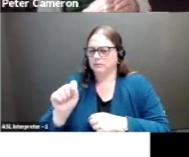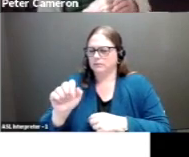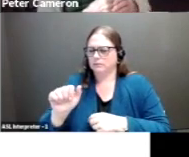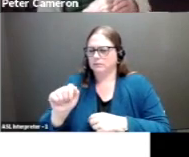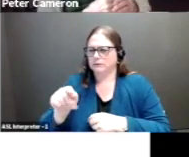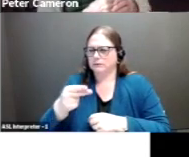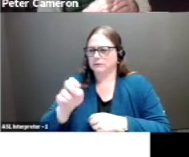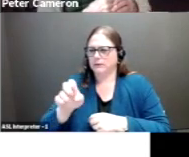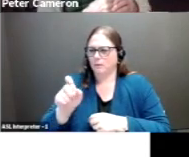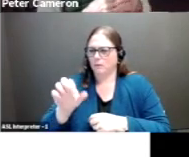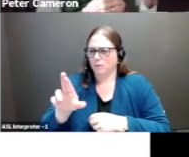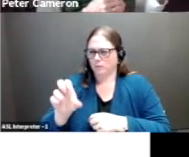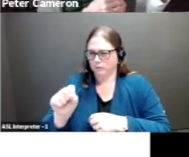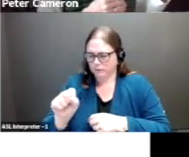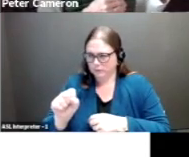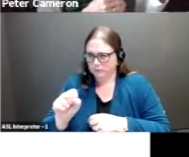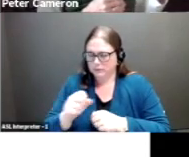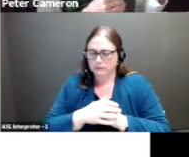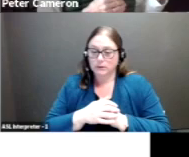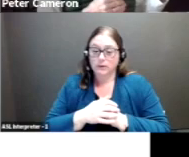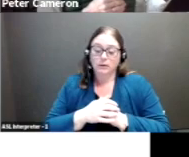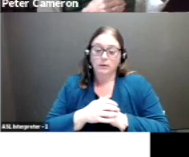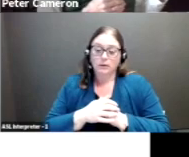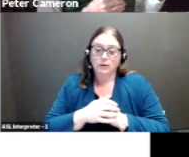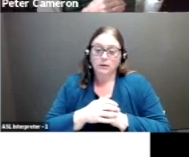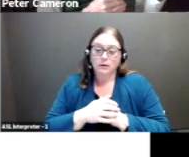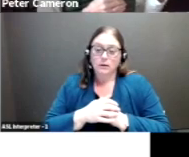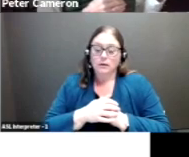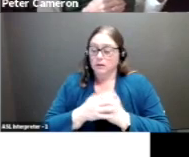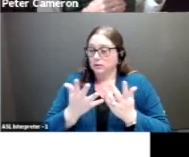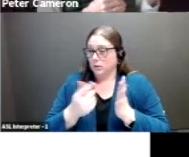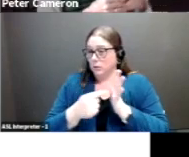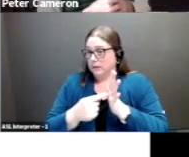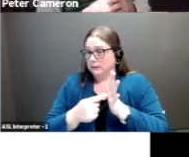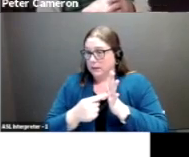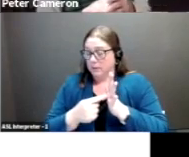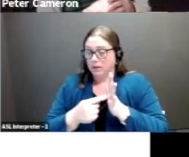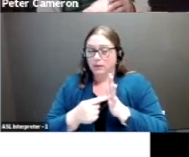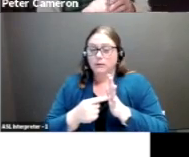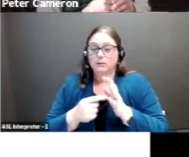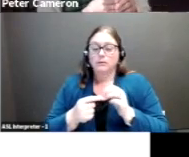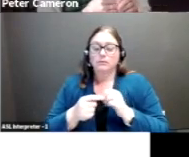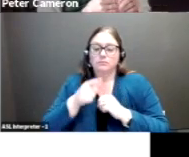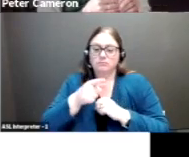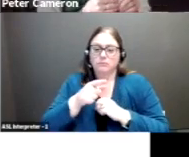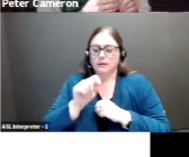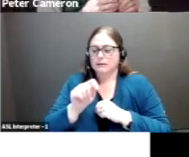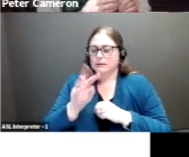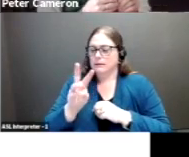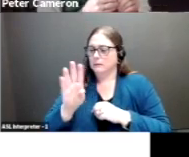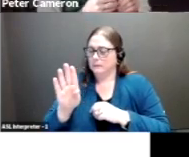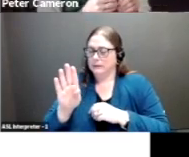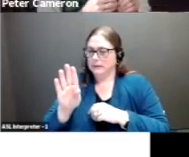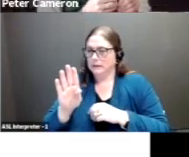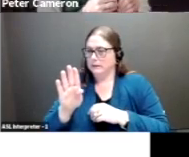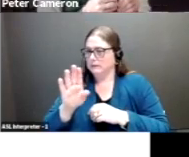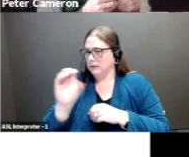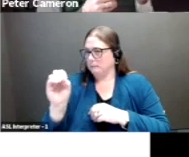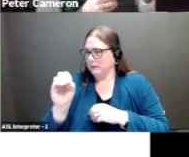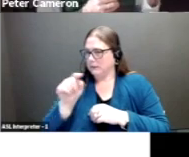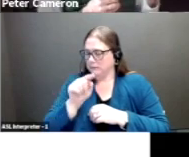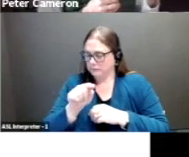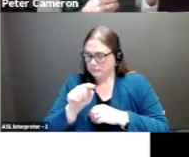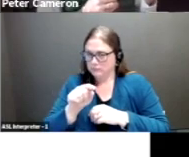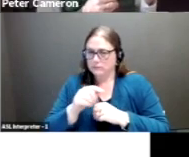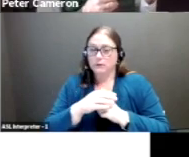stakeholders. And the example of the Together We're Bitter, the beer company, the beer co-op, they